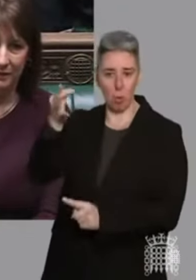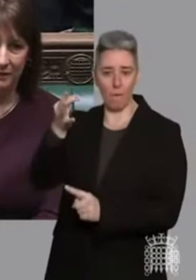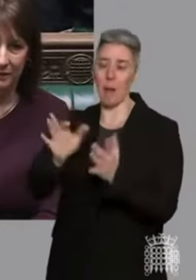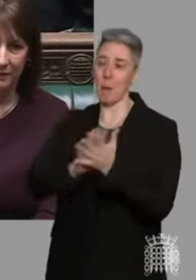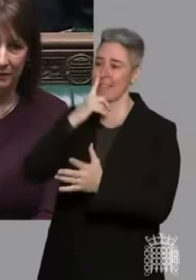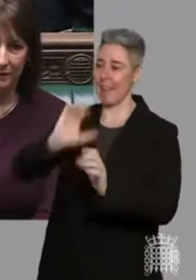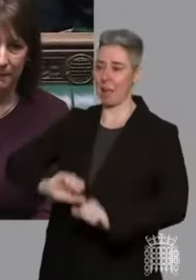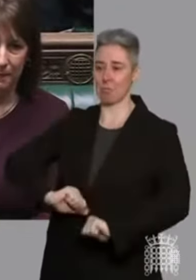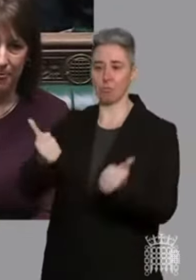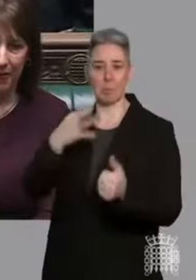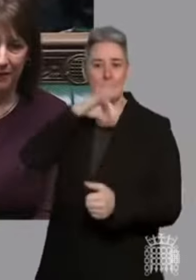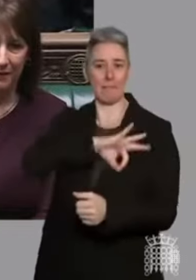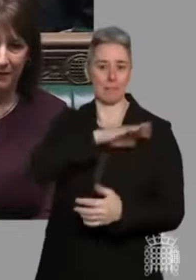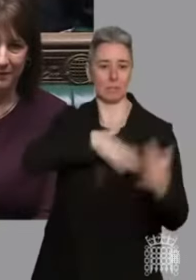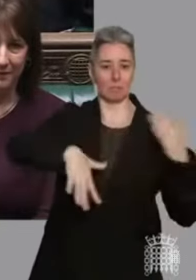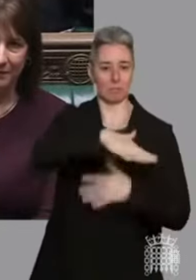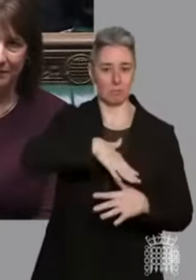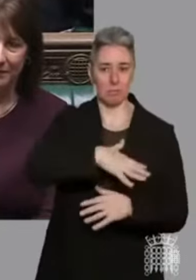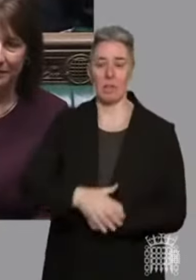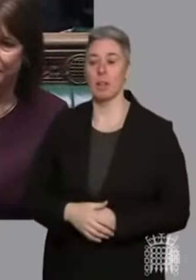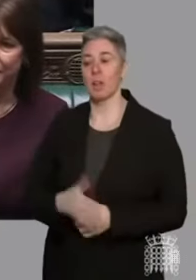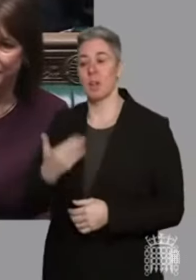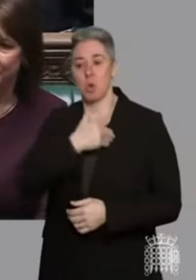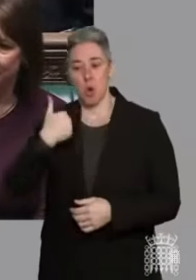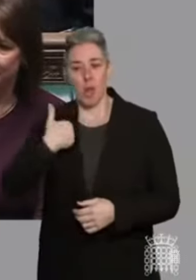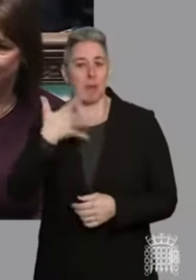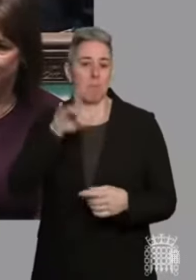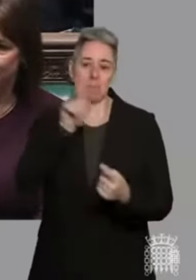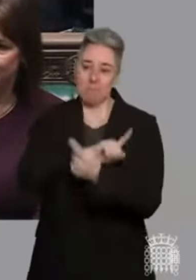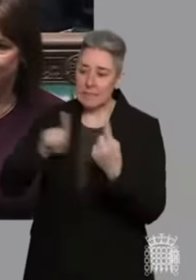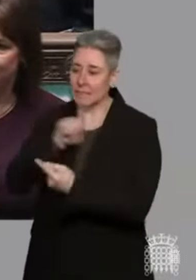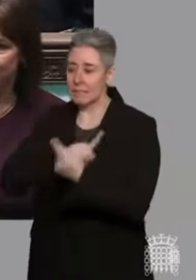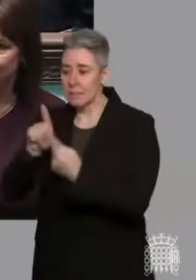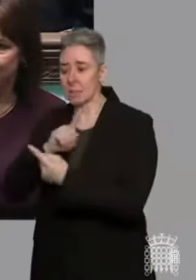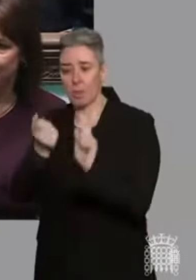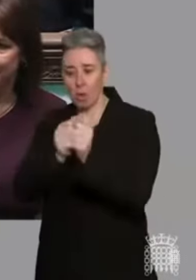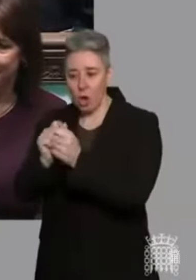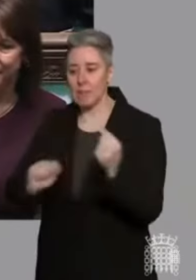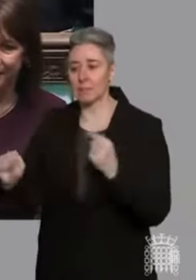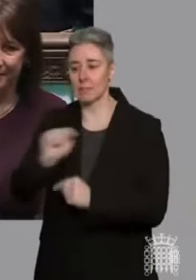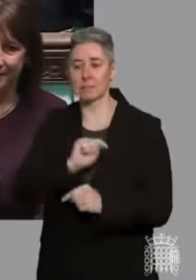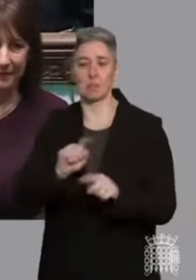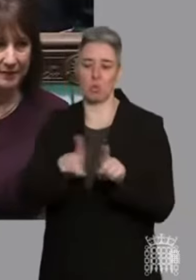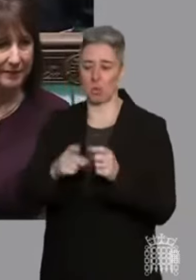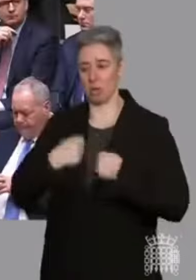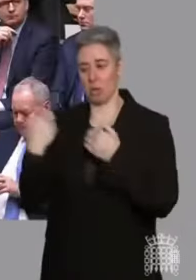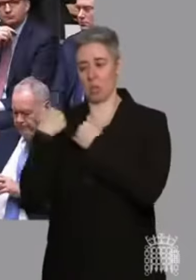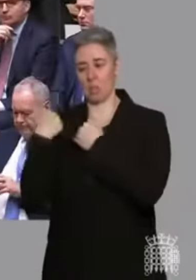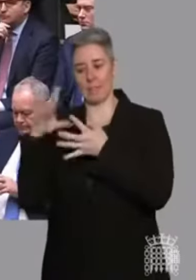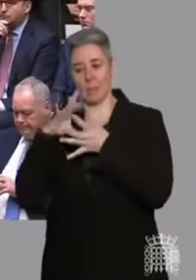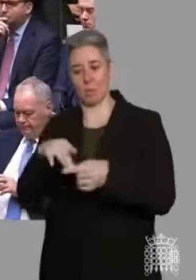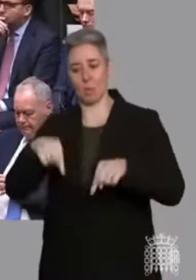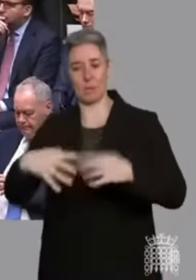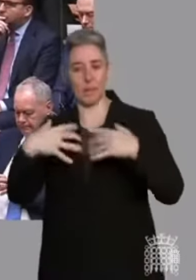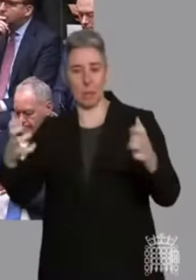colleagues and others in addition to my duties in this House. I shall have further such meetings later today. Dr. Neil